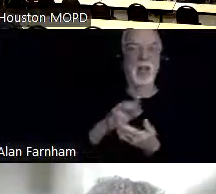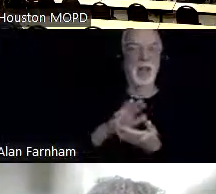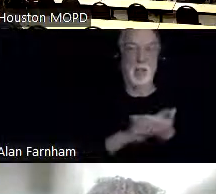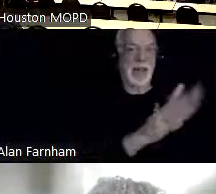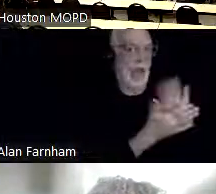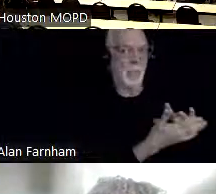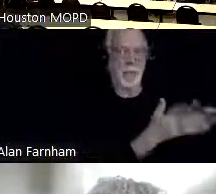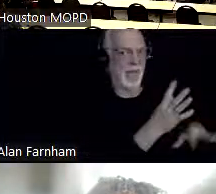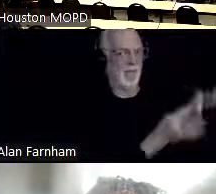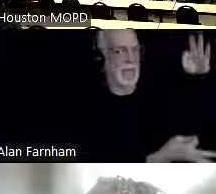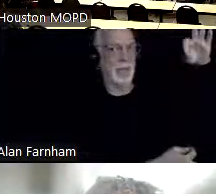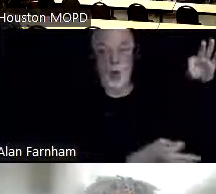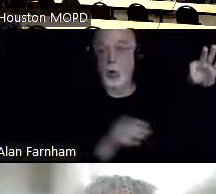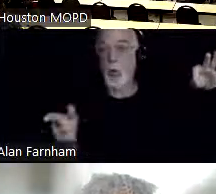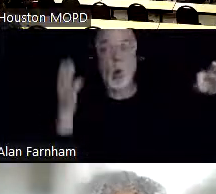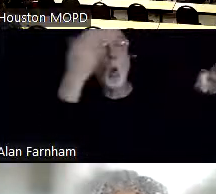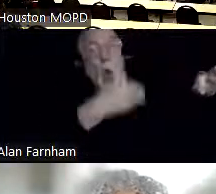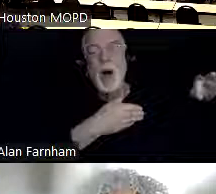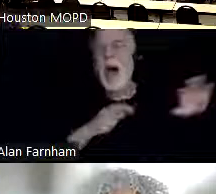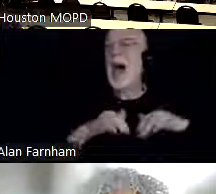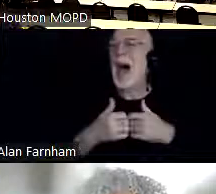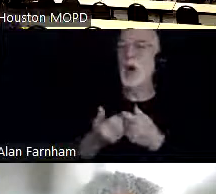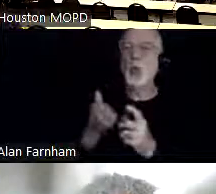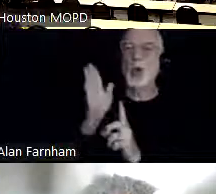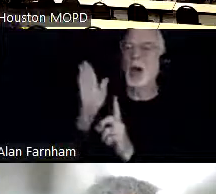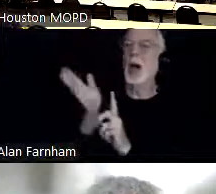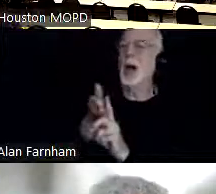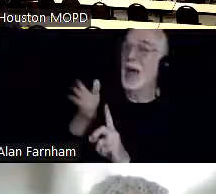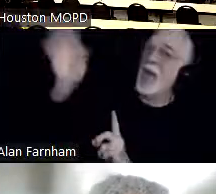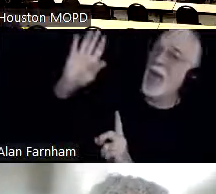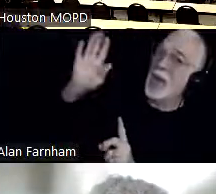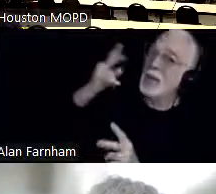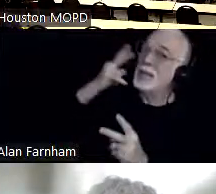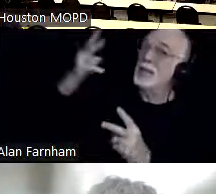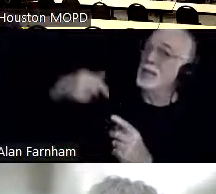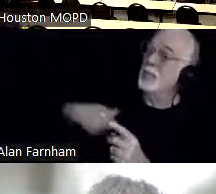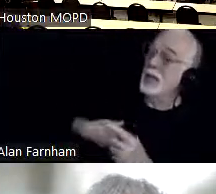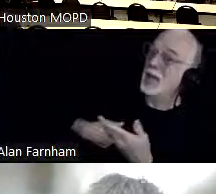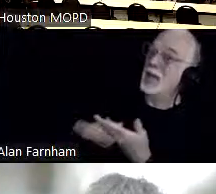get them to see us not only as